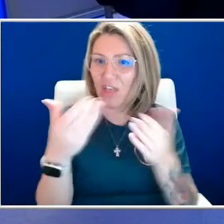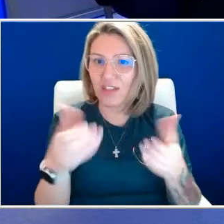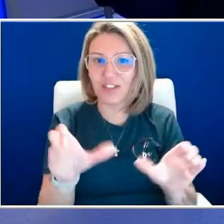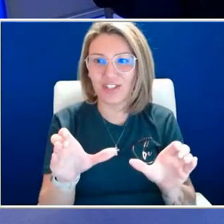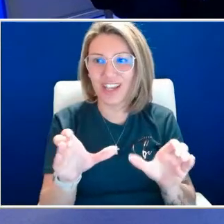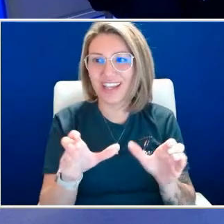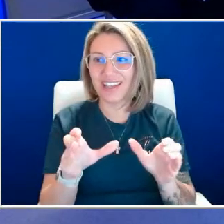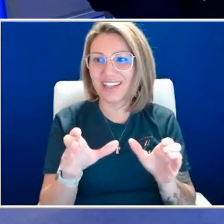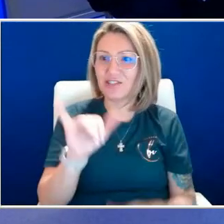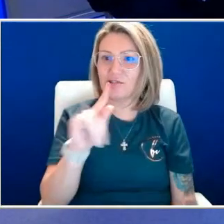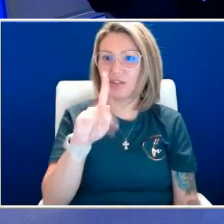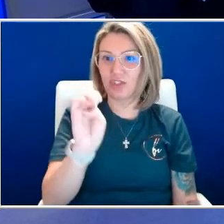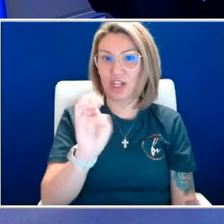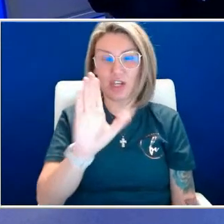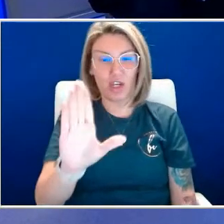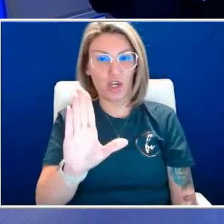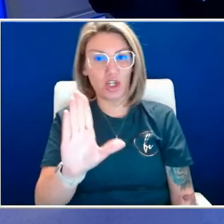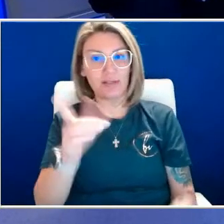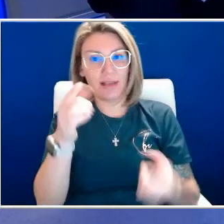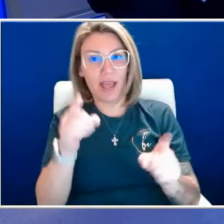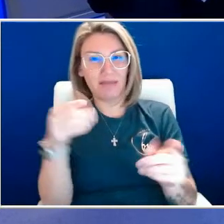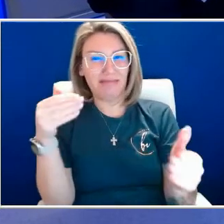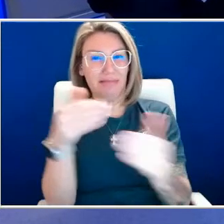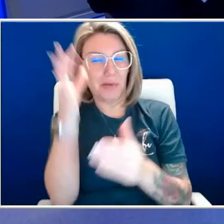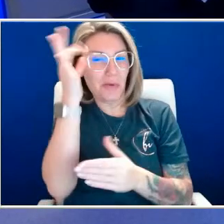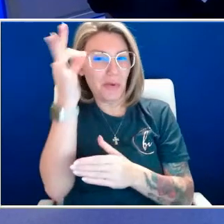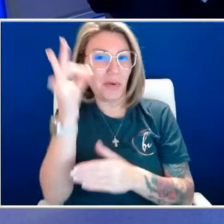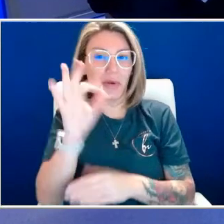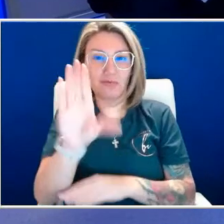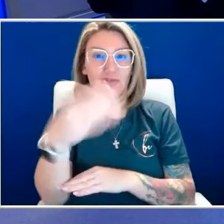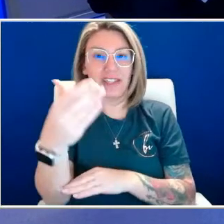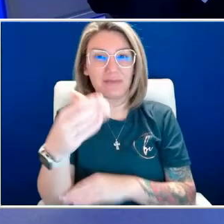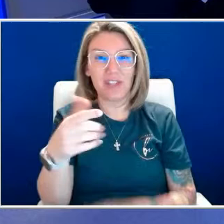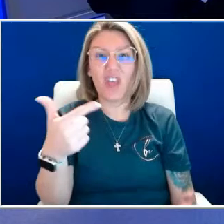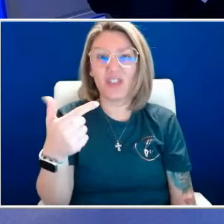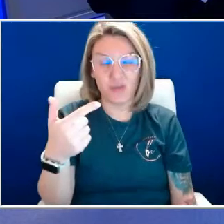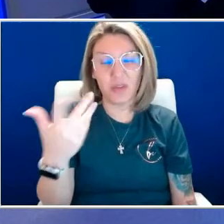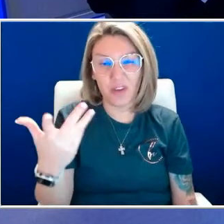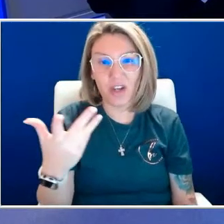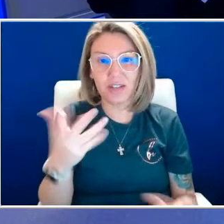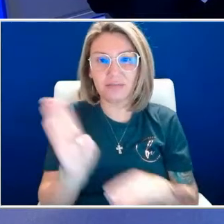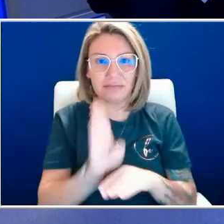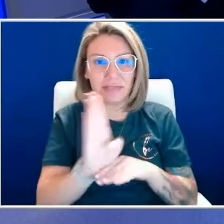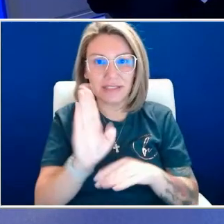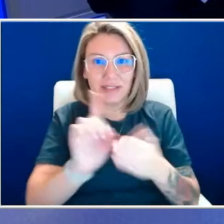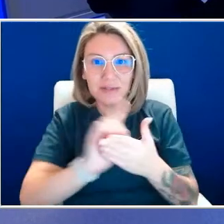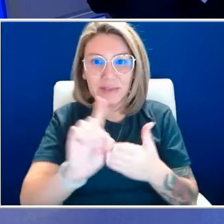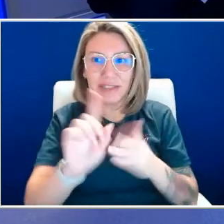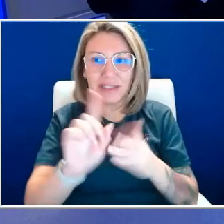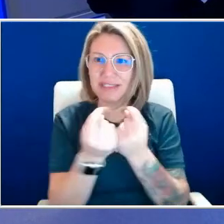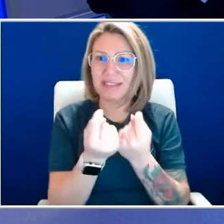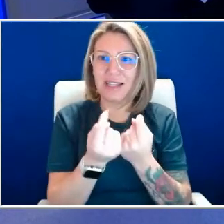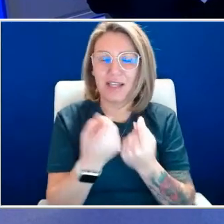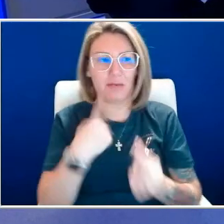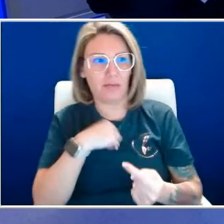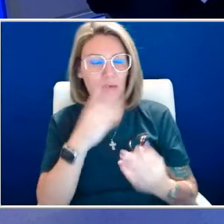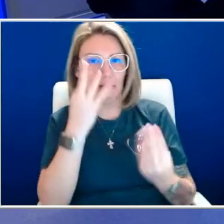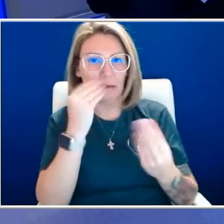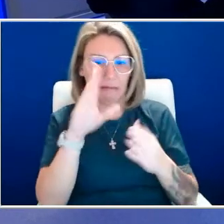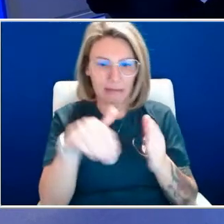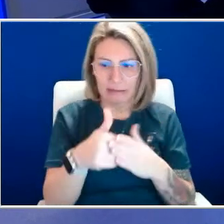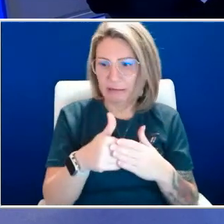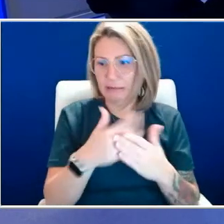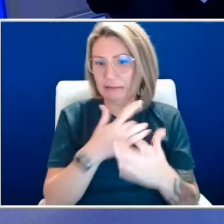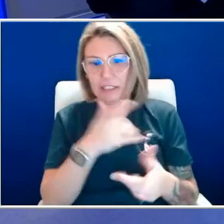happened very close to Christmas on the 21st. A very busy week for the team. The rest of us think, wow, all these heart transplants happening